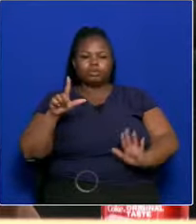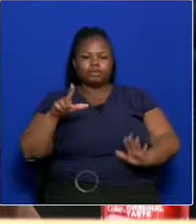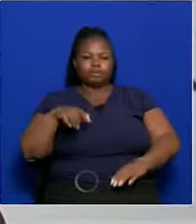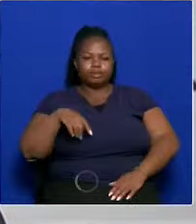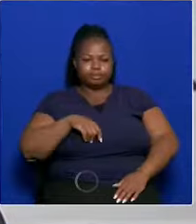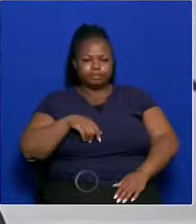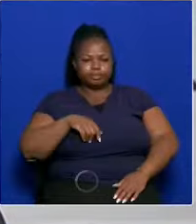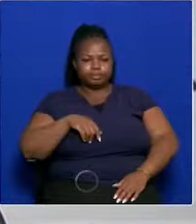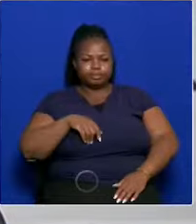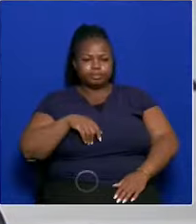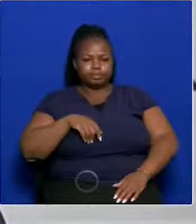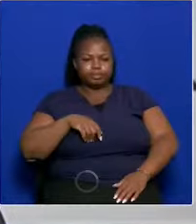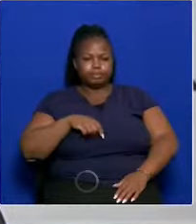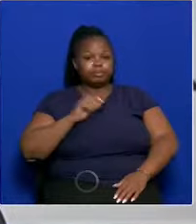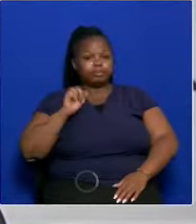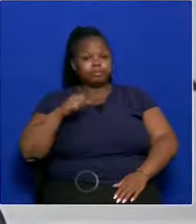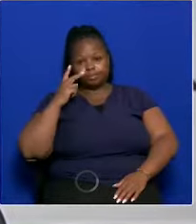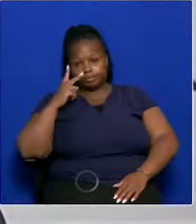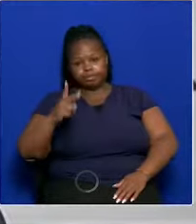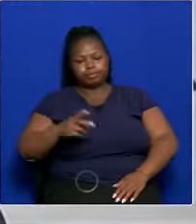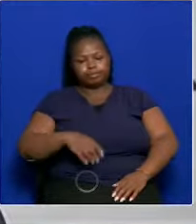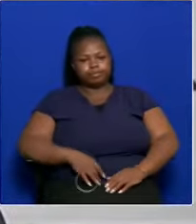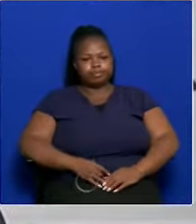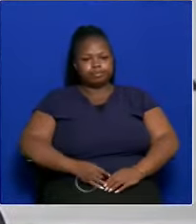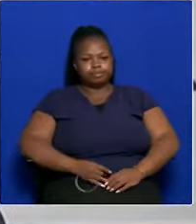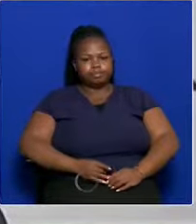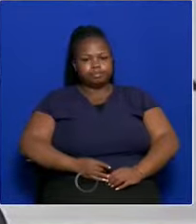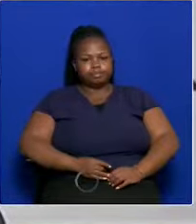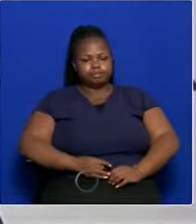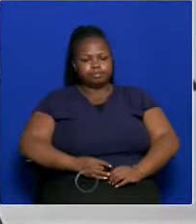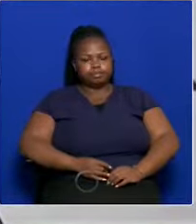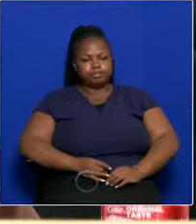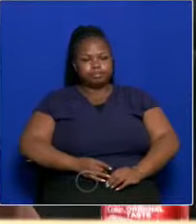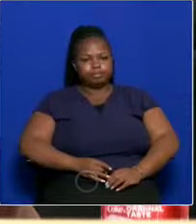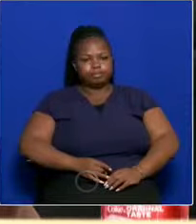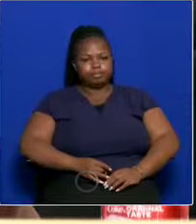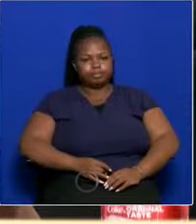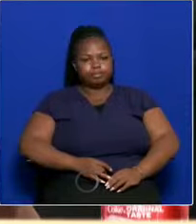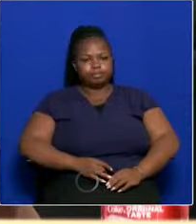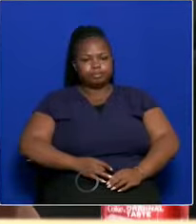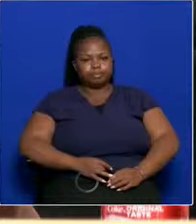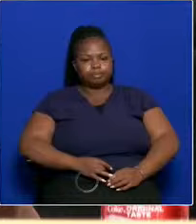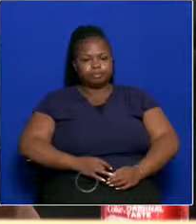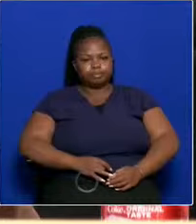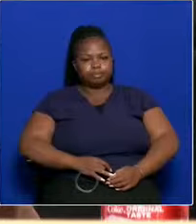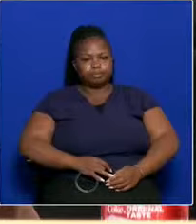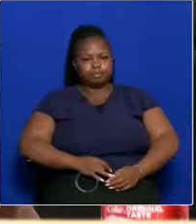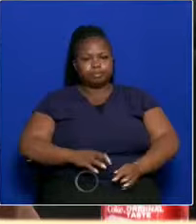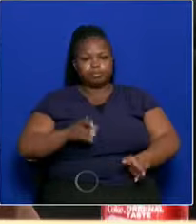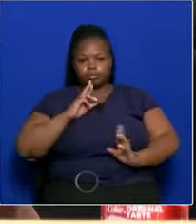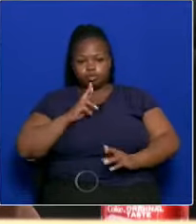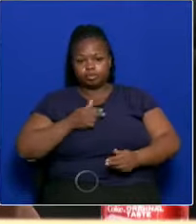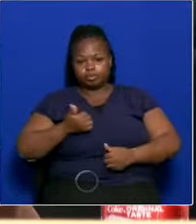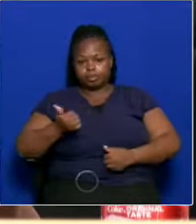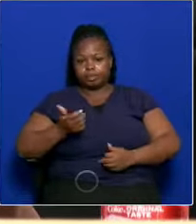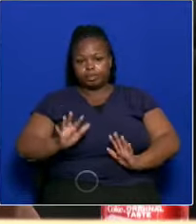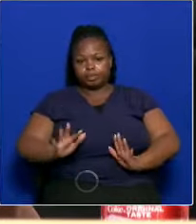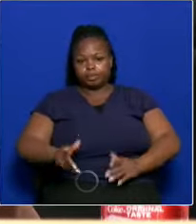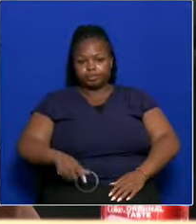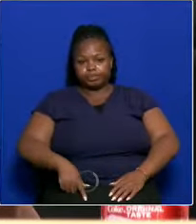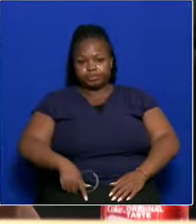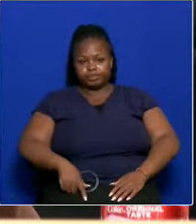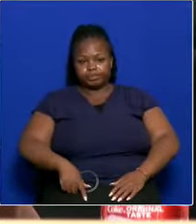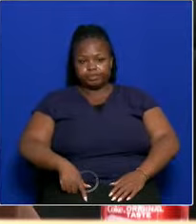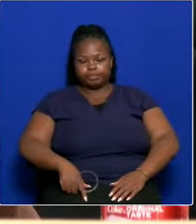I see it. All right. Now, look at your response to this. I think I